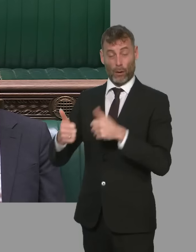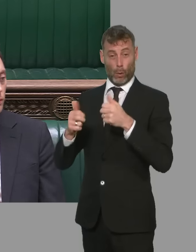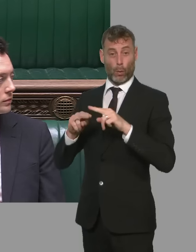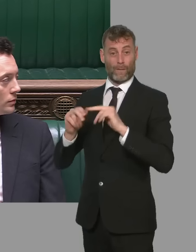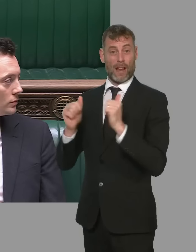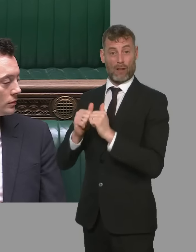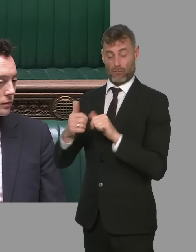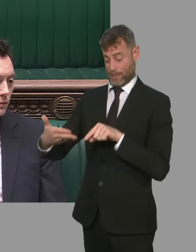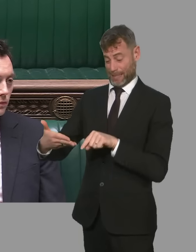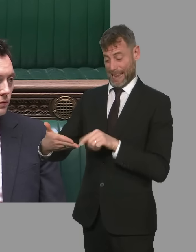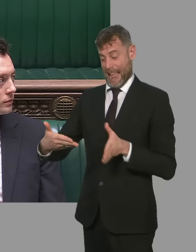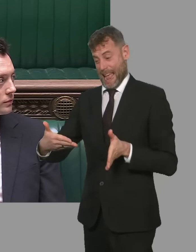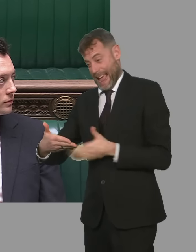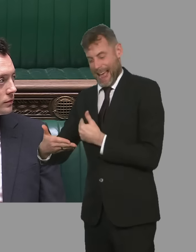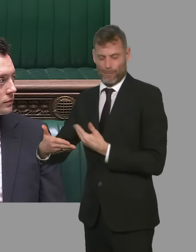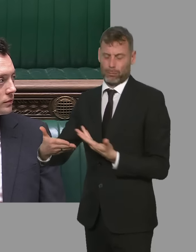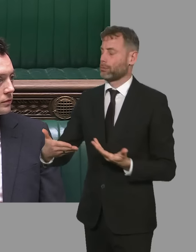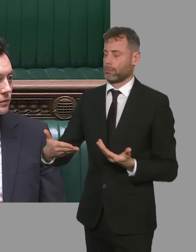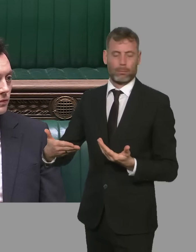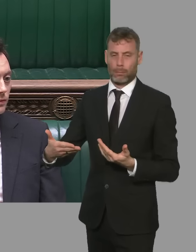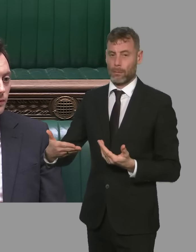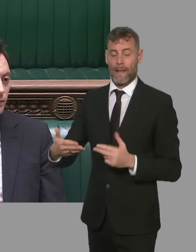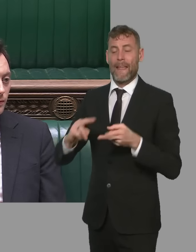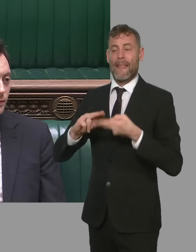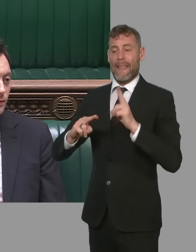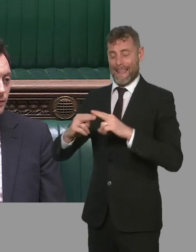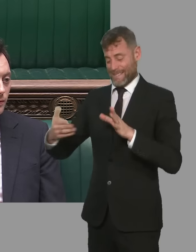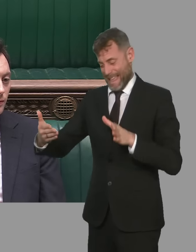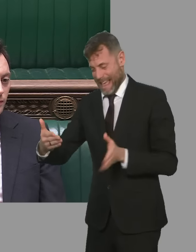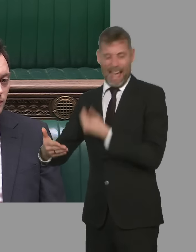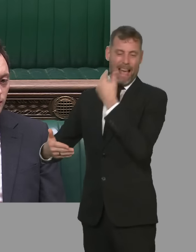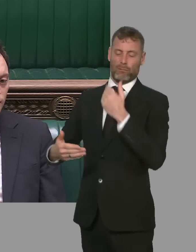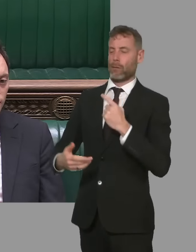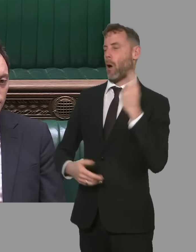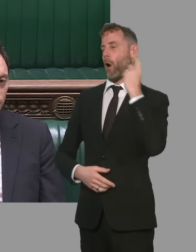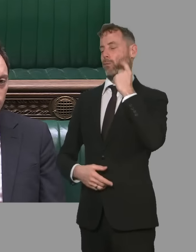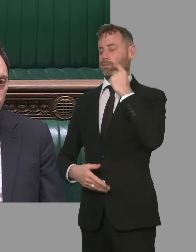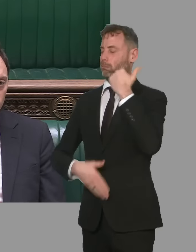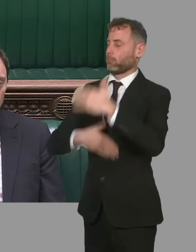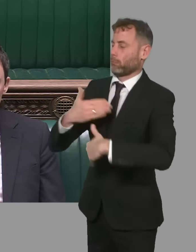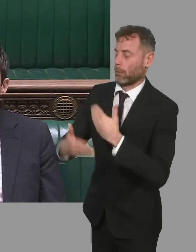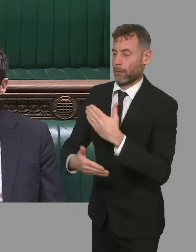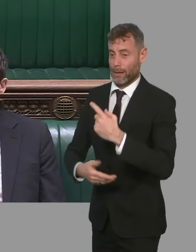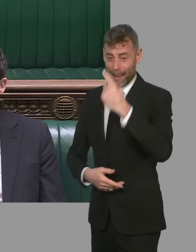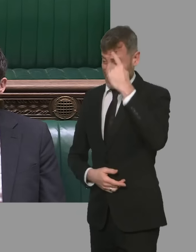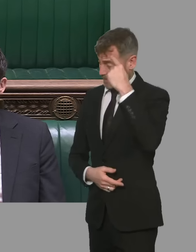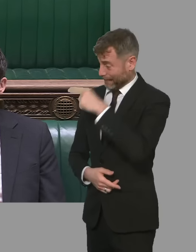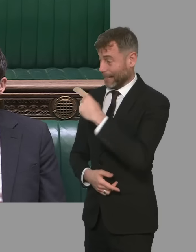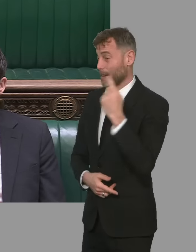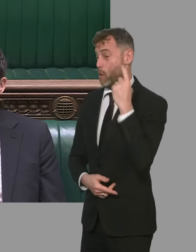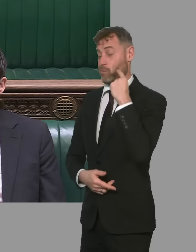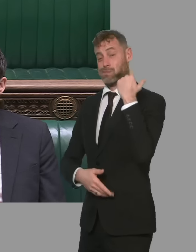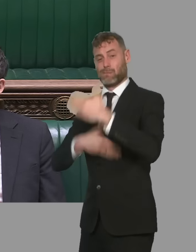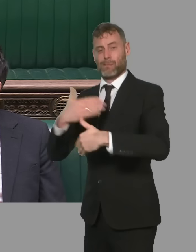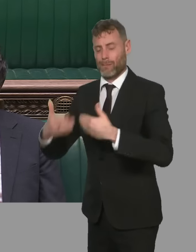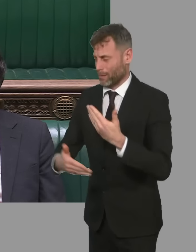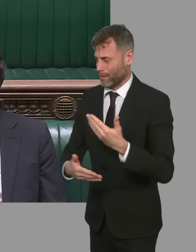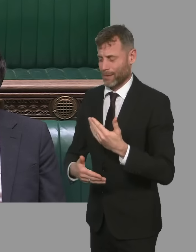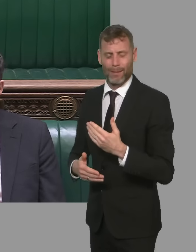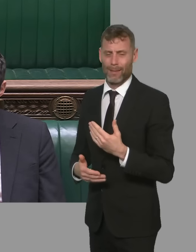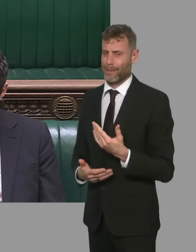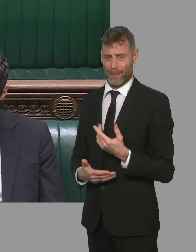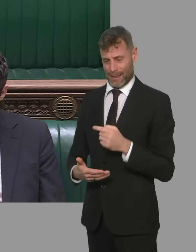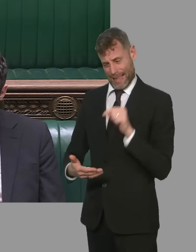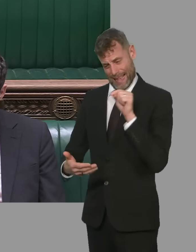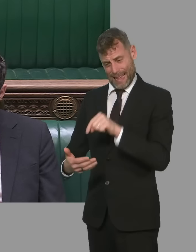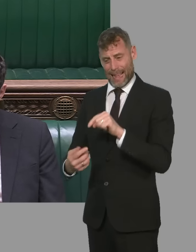about what the agreement involved, because you cannot just walk in and pull out one of its pillars for